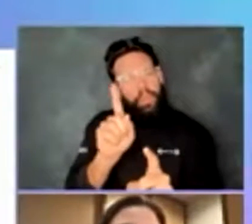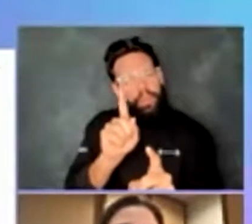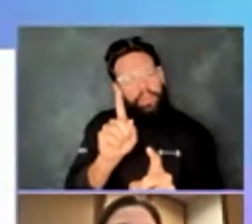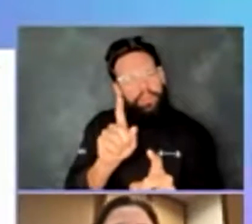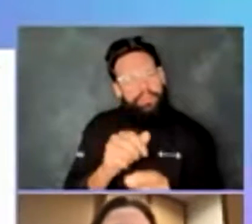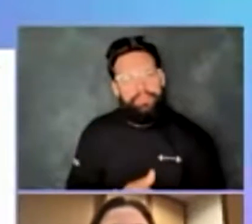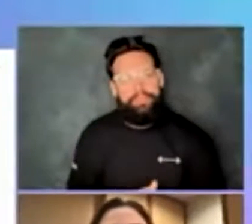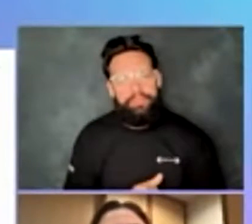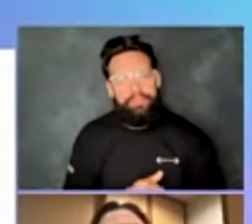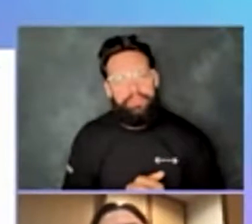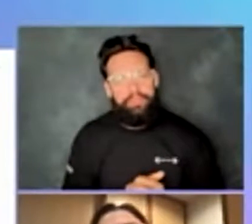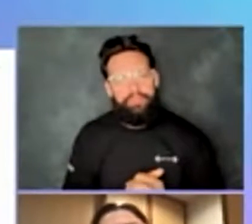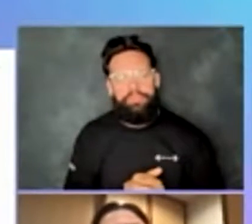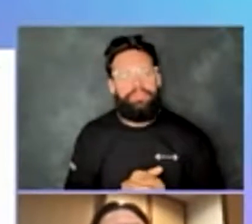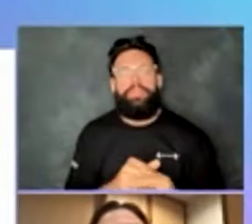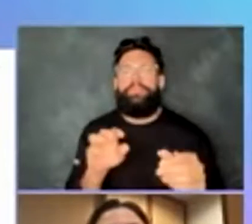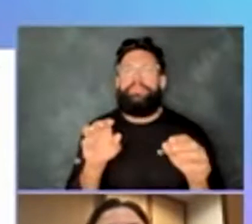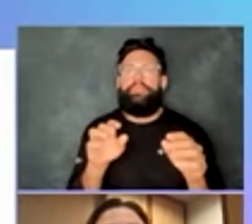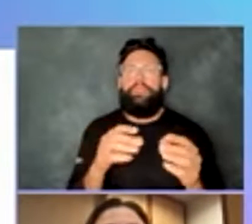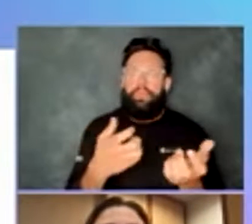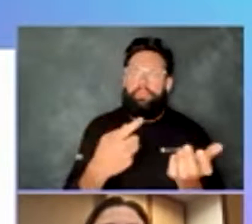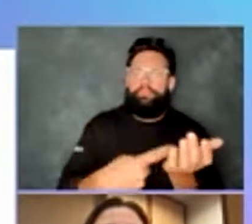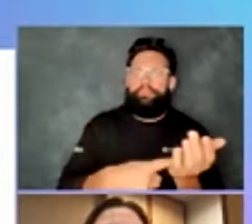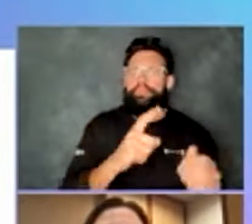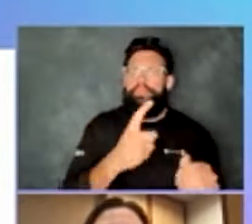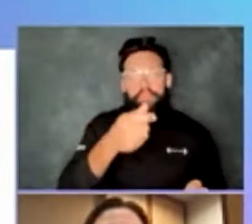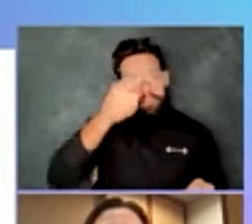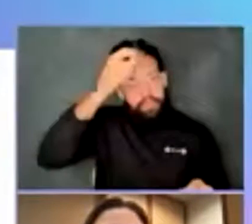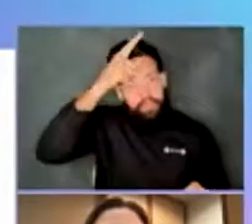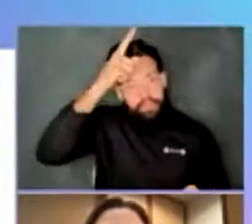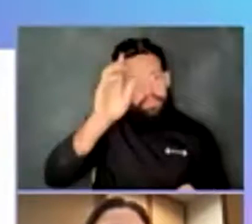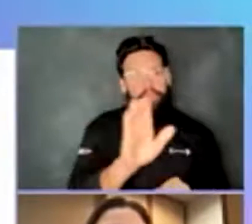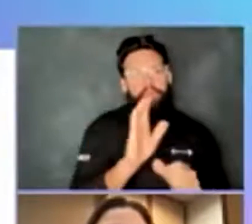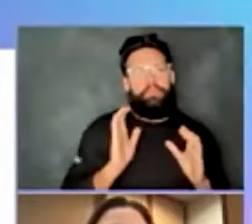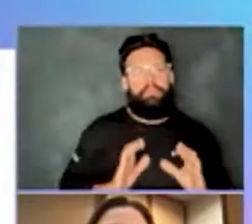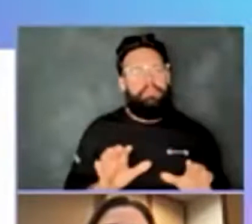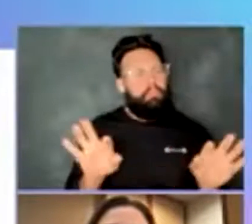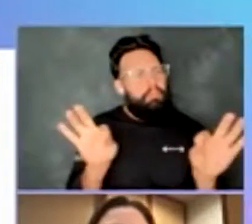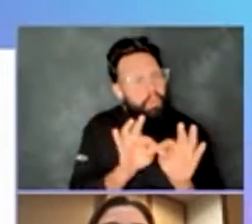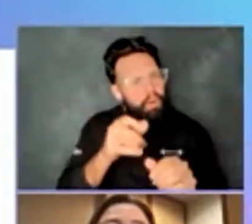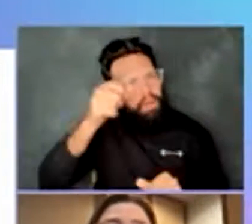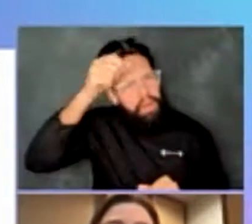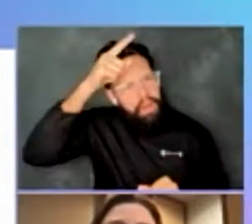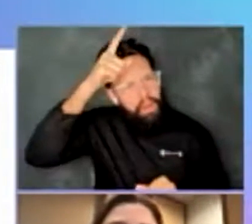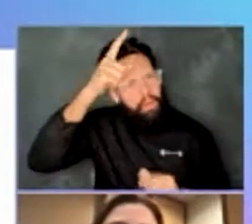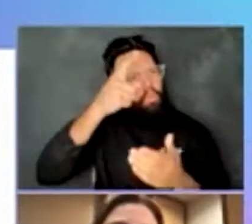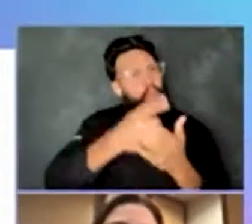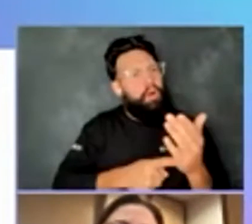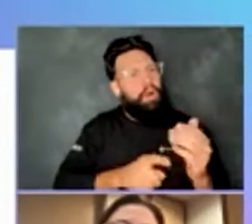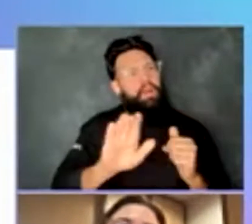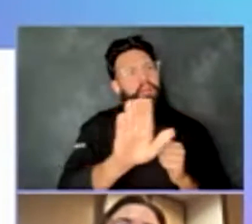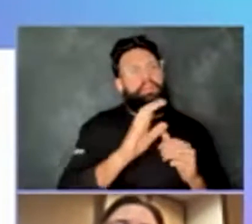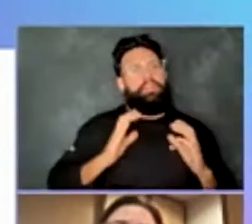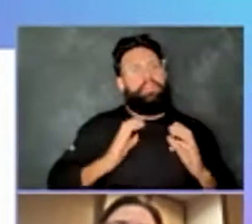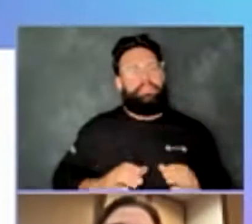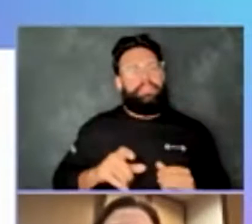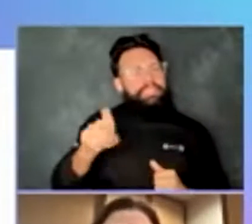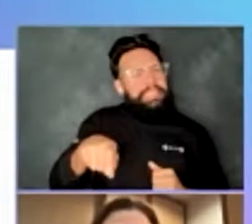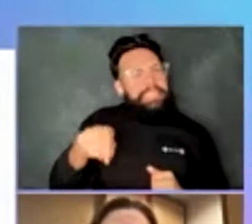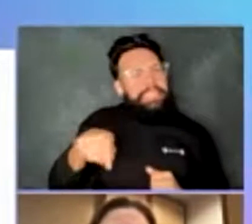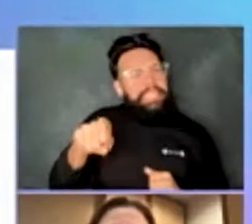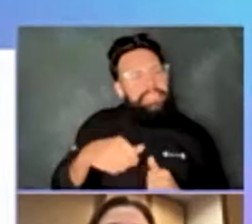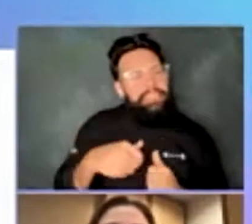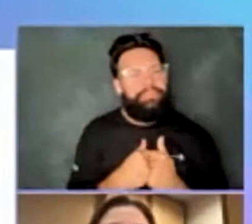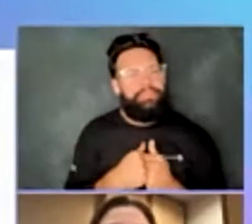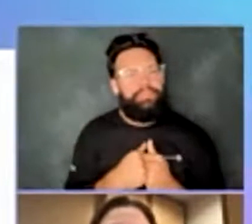all, understanding our customers. It's really important to understand what your customers need the most. And you might